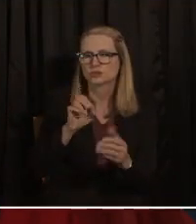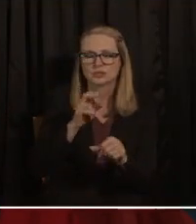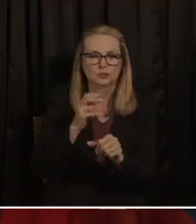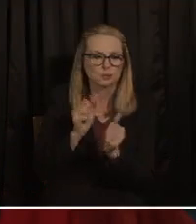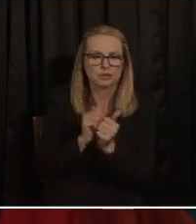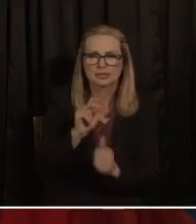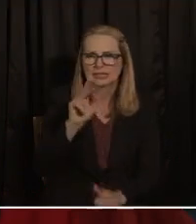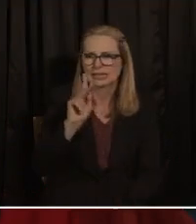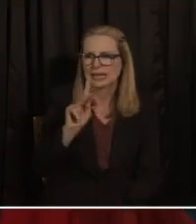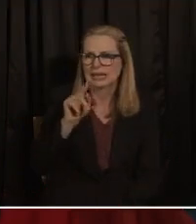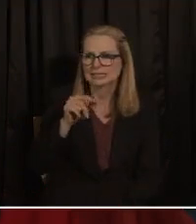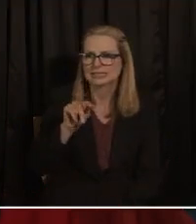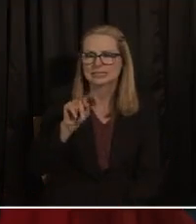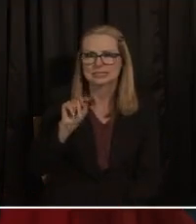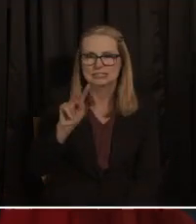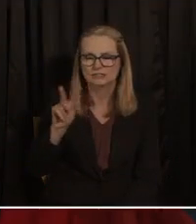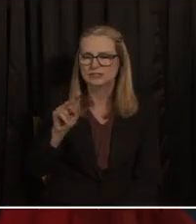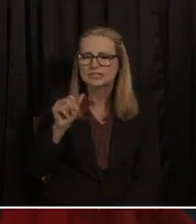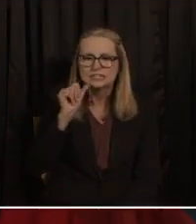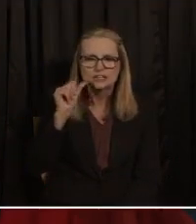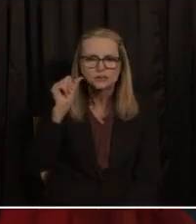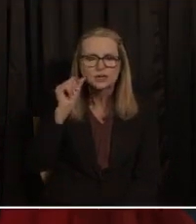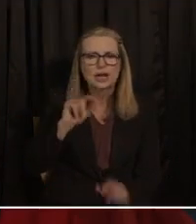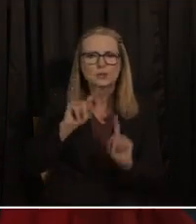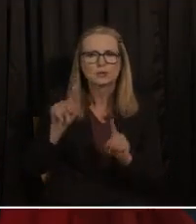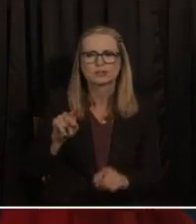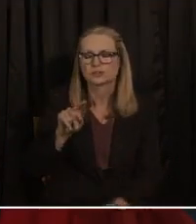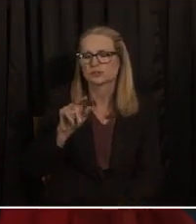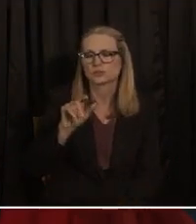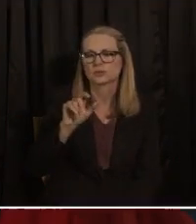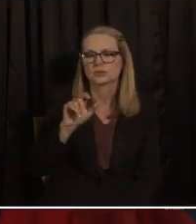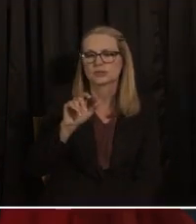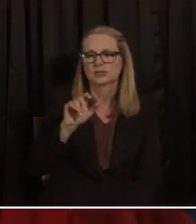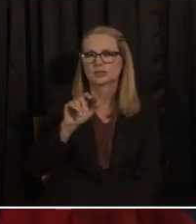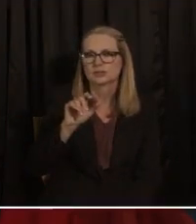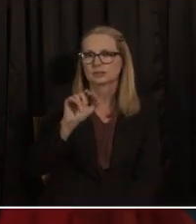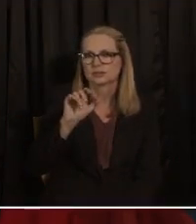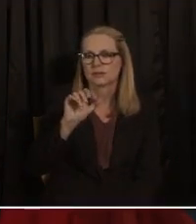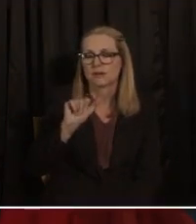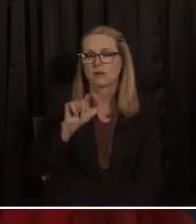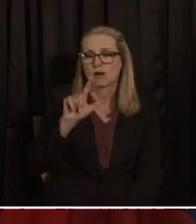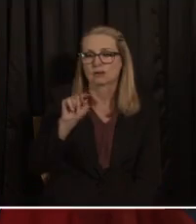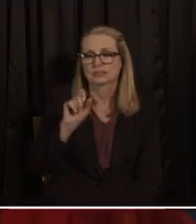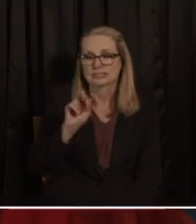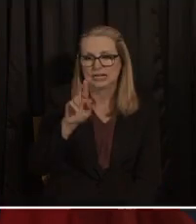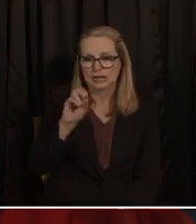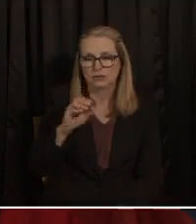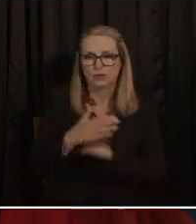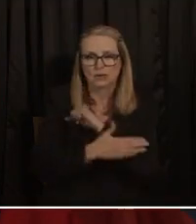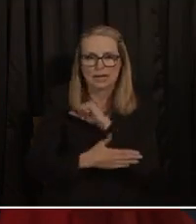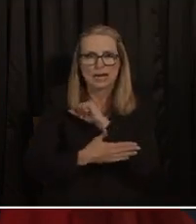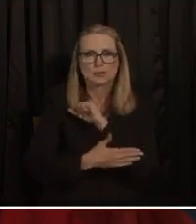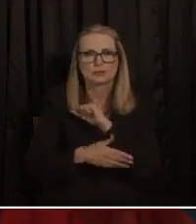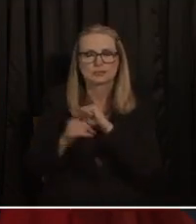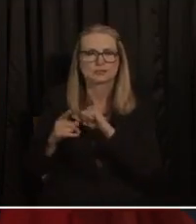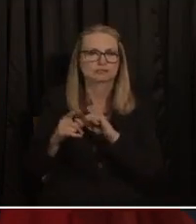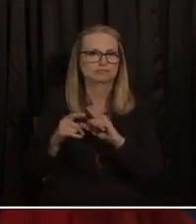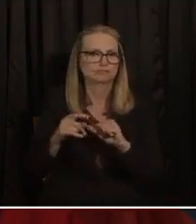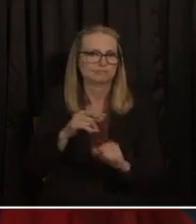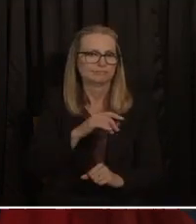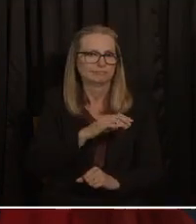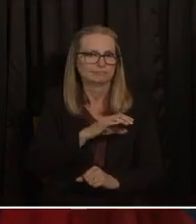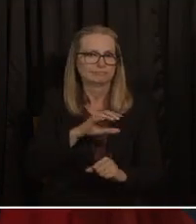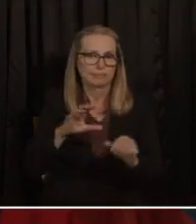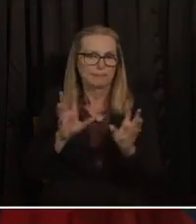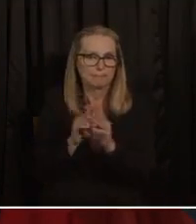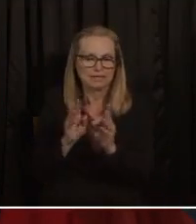at the Otero County Commission meeting yesterday when they voted or they signed a resolution opposing the state vaccine and mask mandate. And the Arkansas